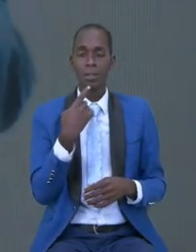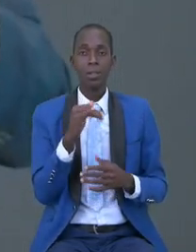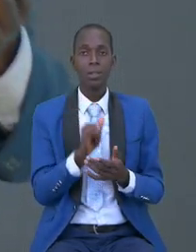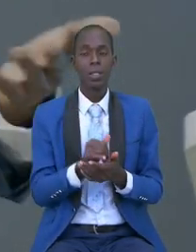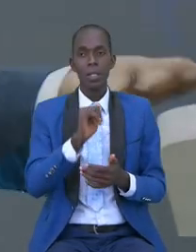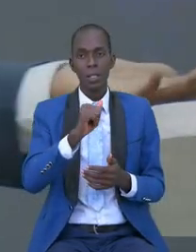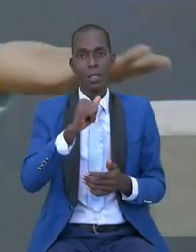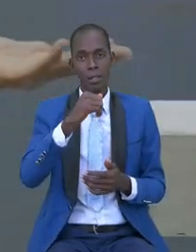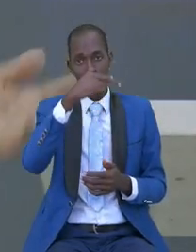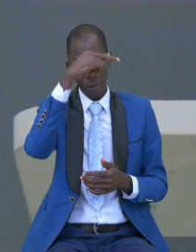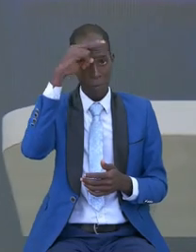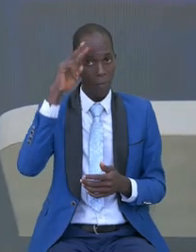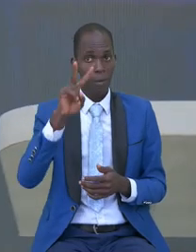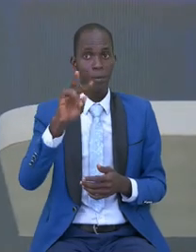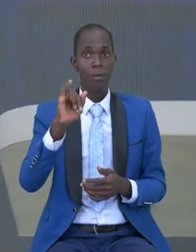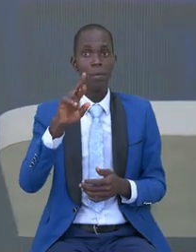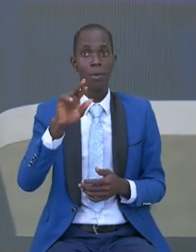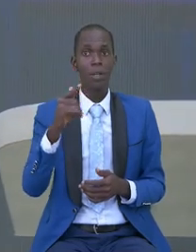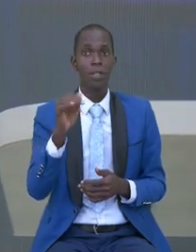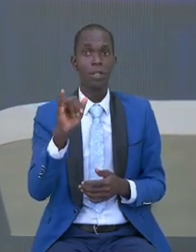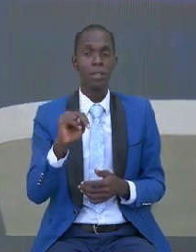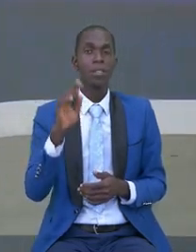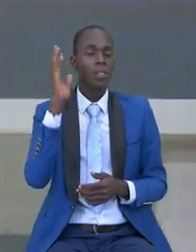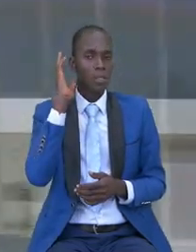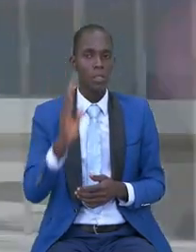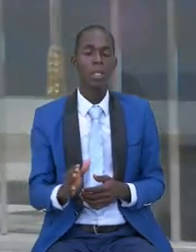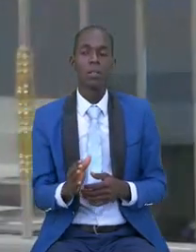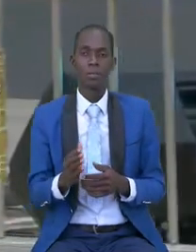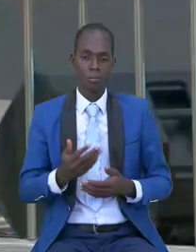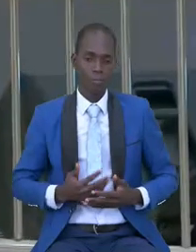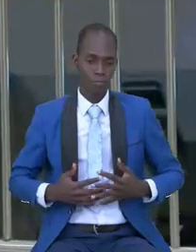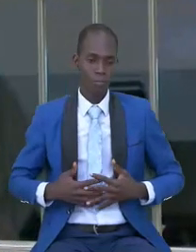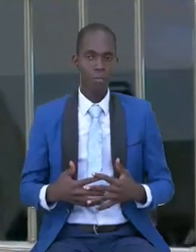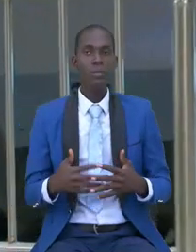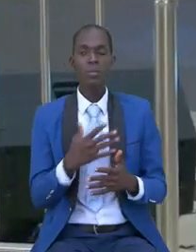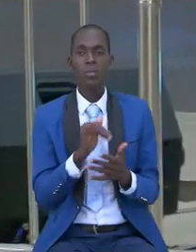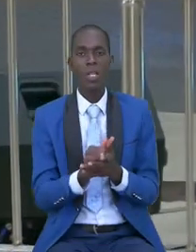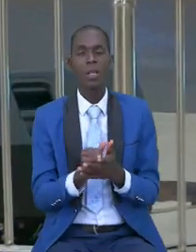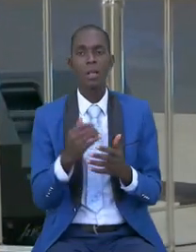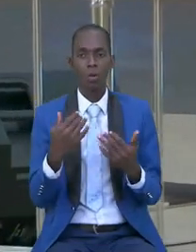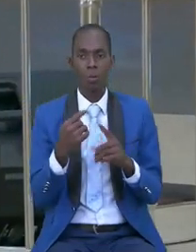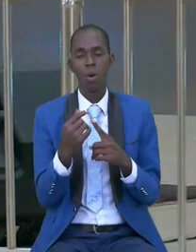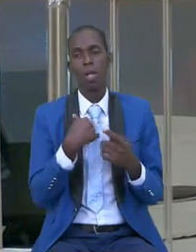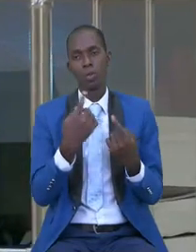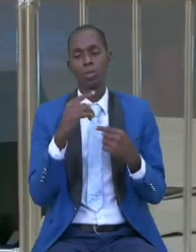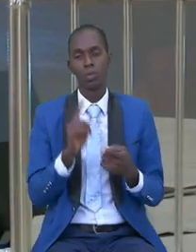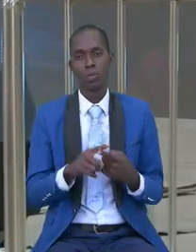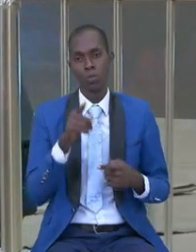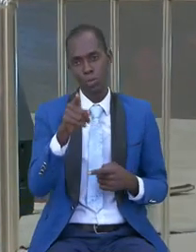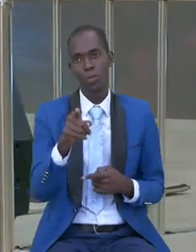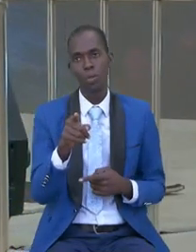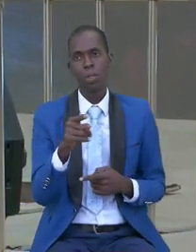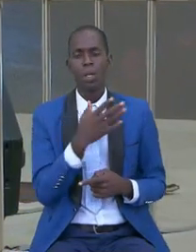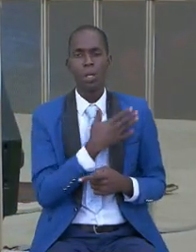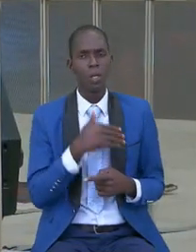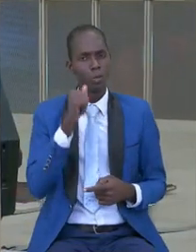shall conceive, and that favor has come to you. And then she said, I know not